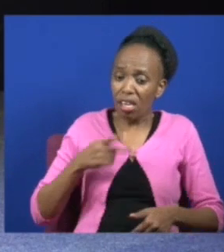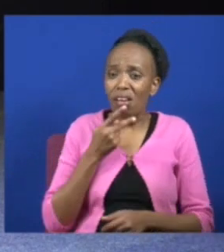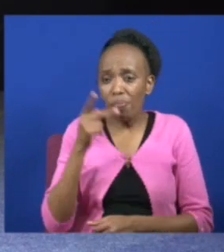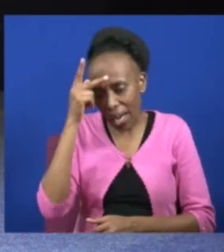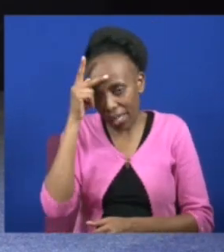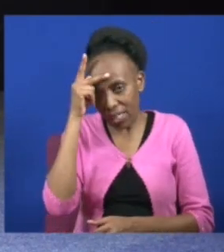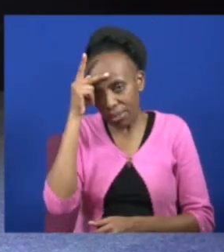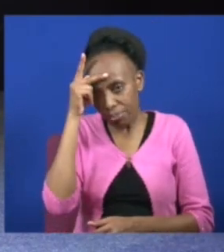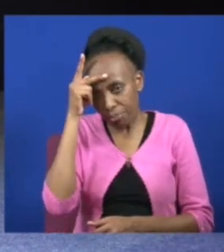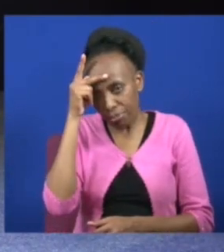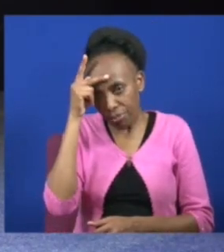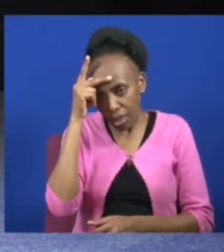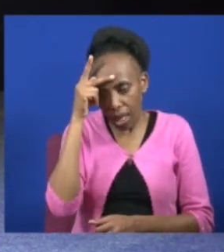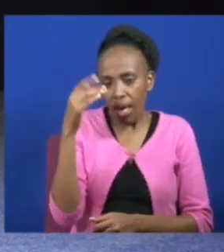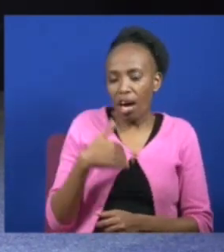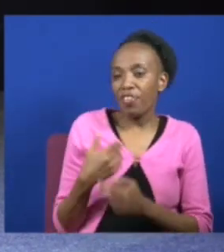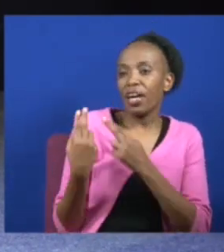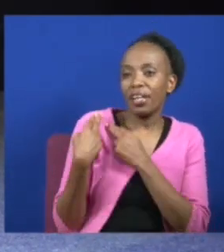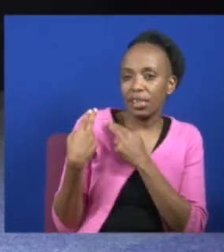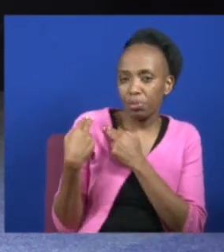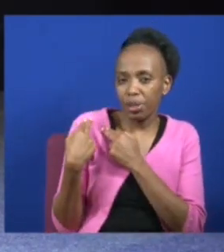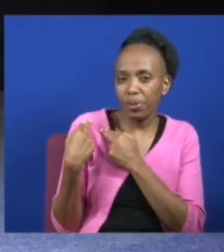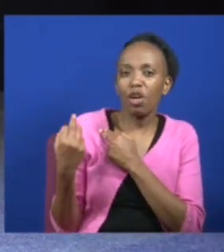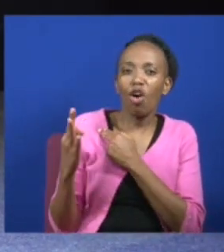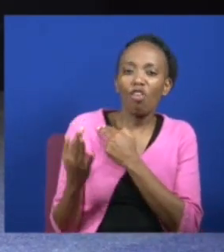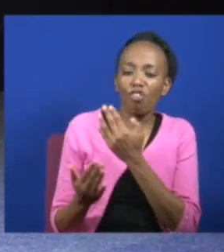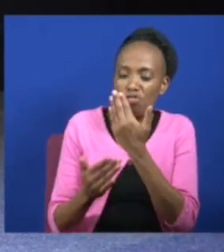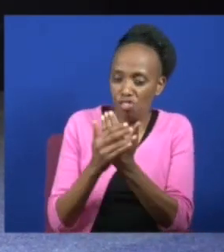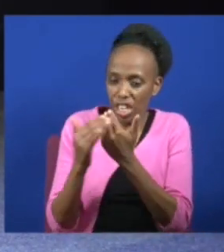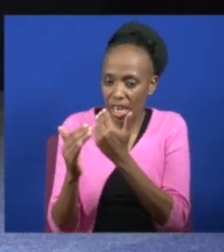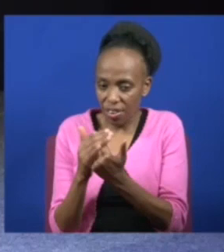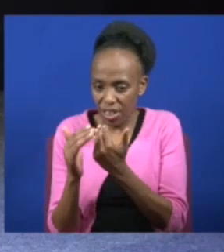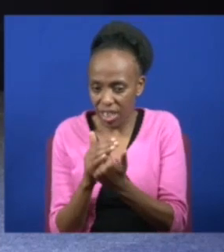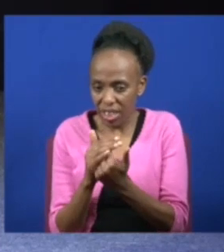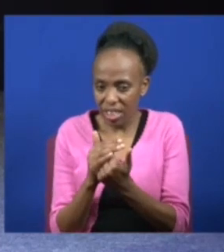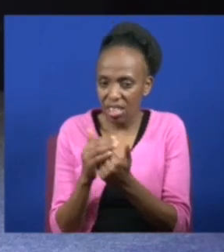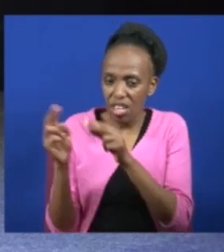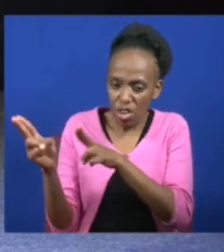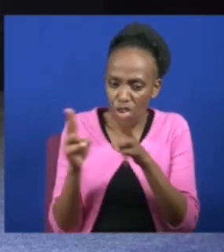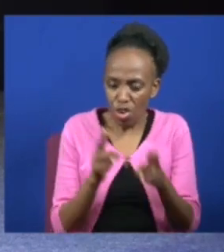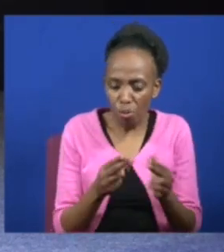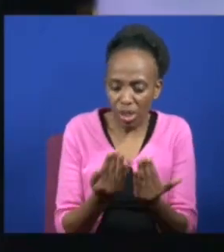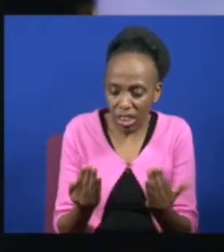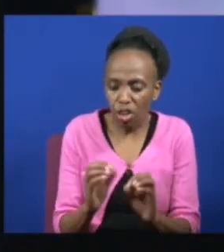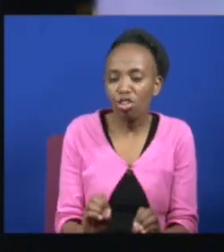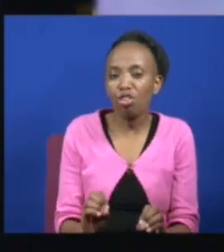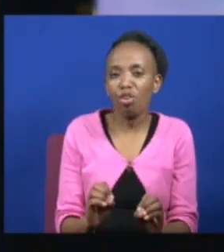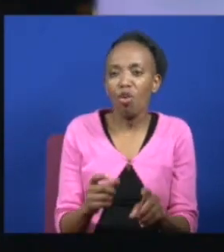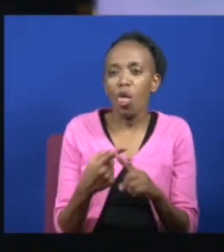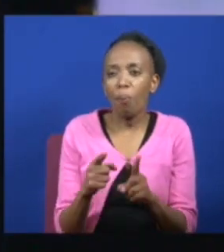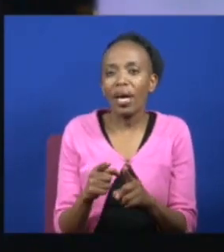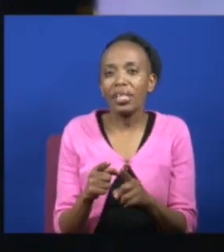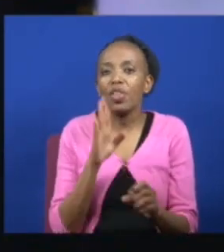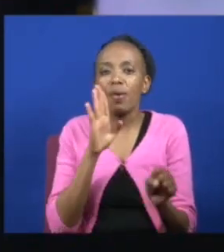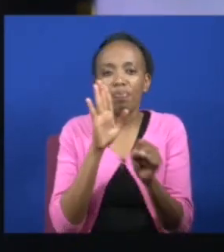parents, faced with the responsibility of raising not just any ordinary child, but